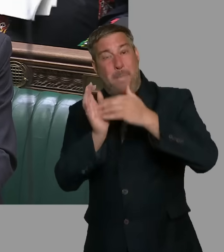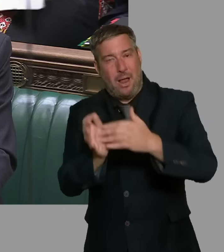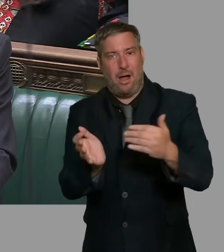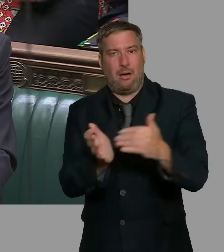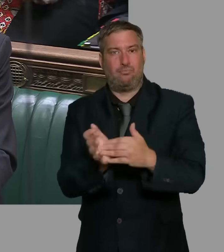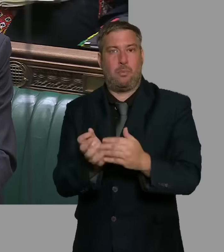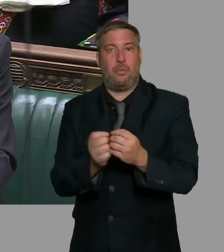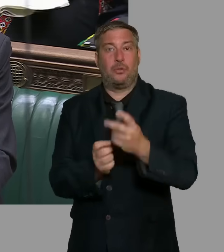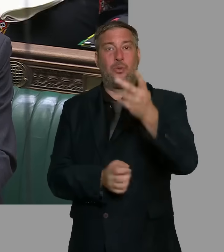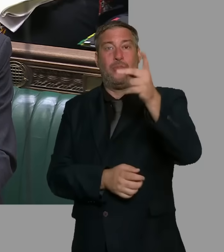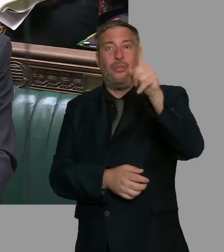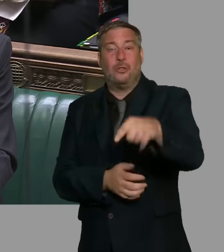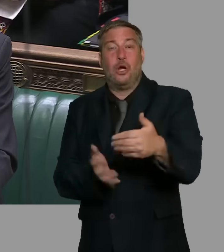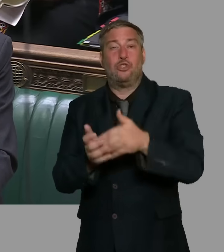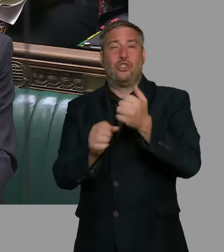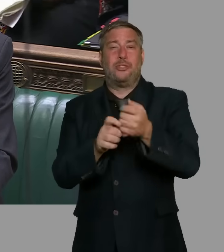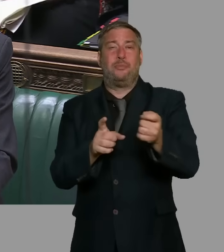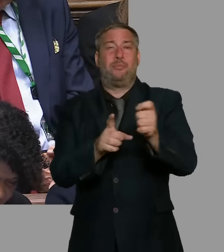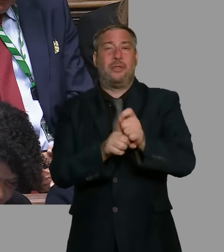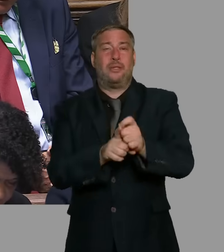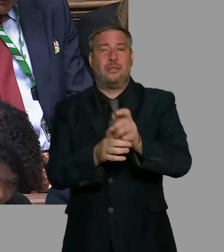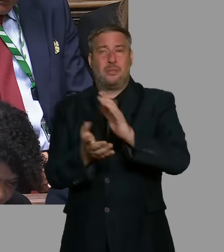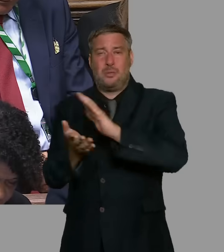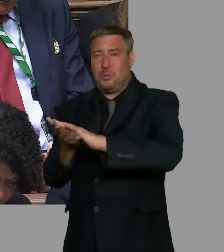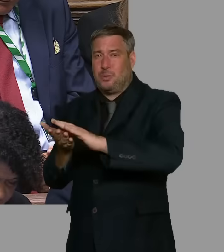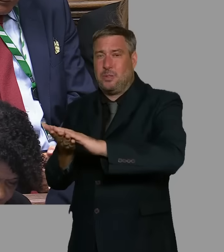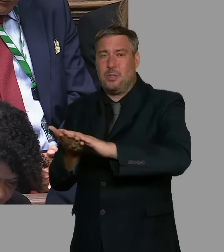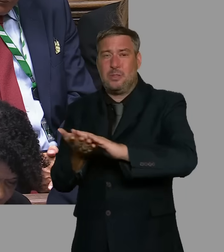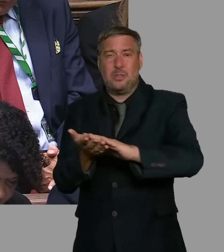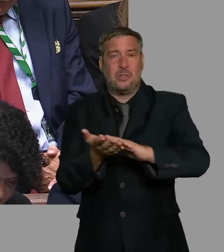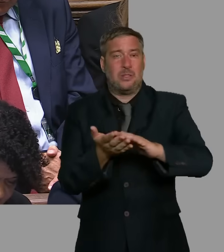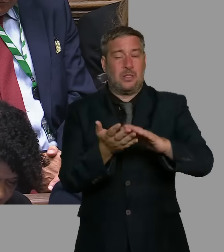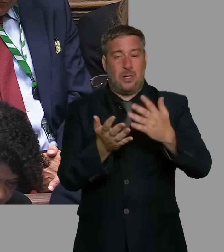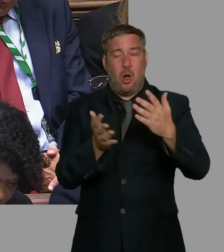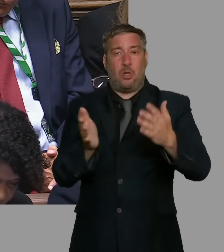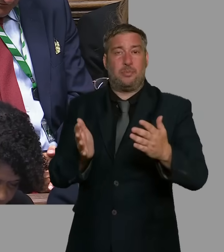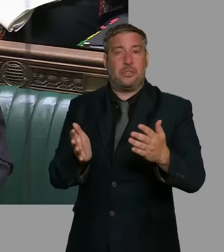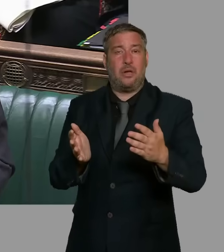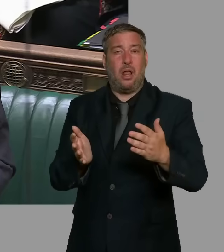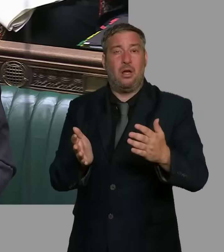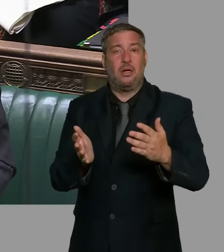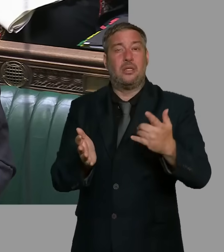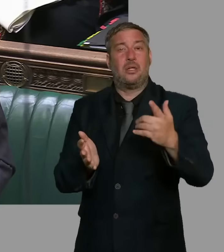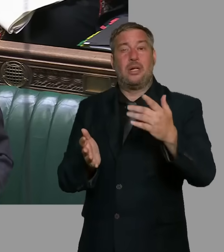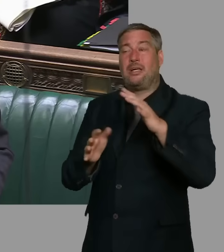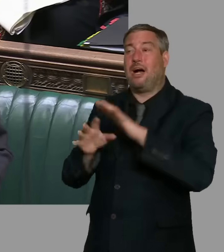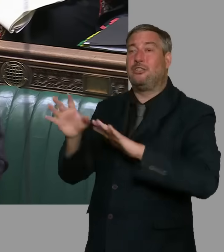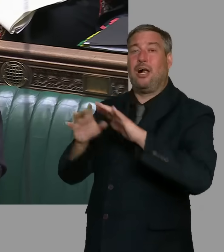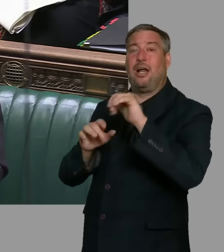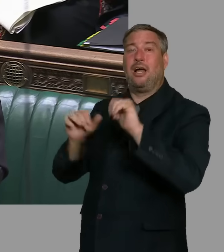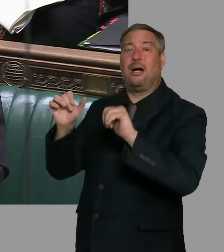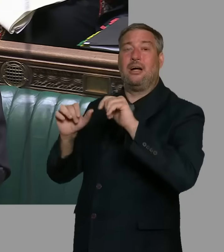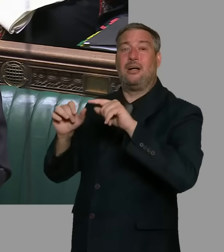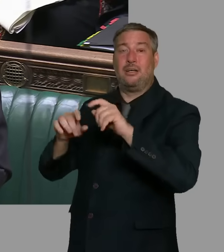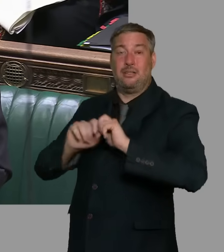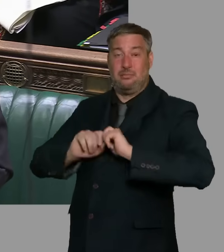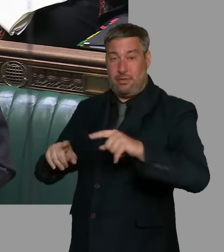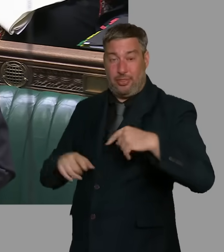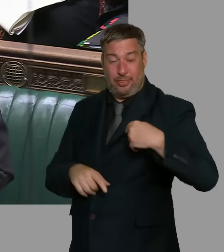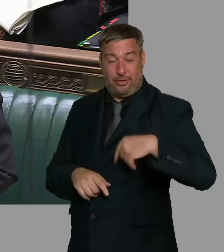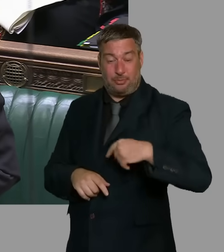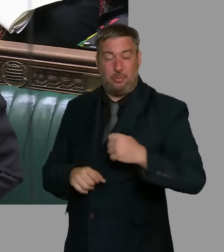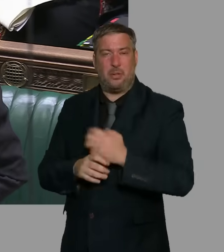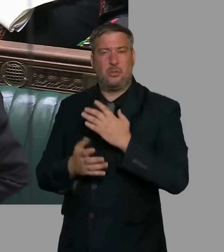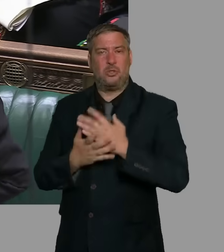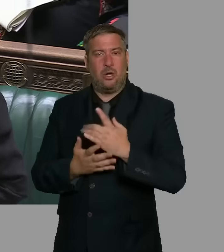most, and our 10-year health plan will see neighbourhood health centres in every community to treat patients closer to home. There's more to do,